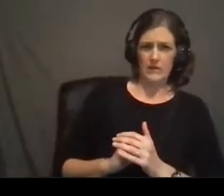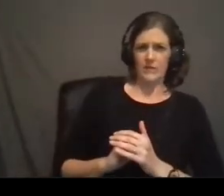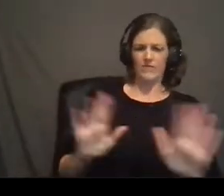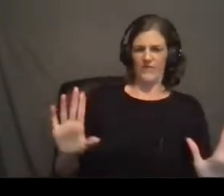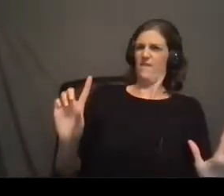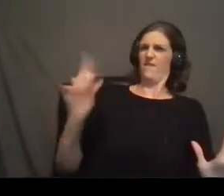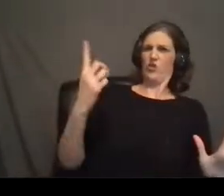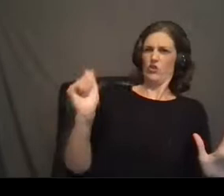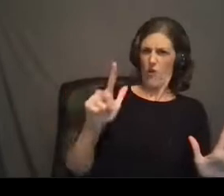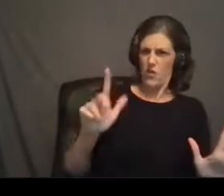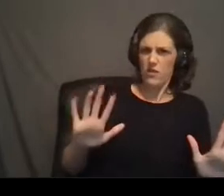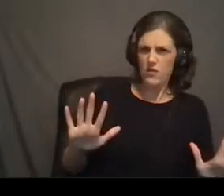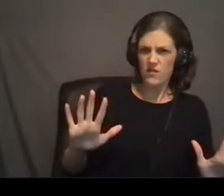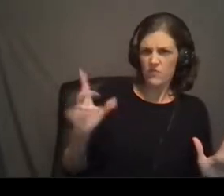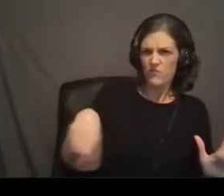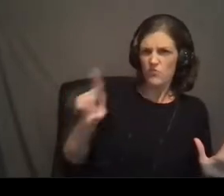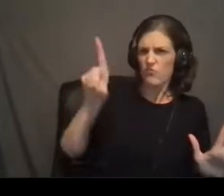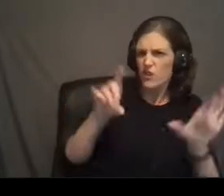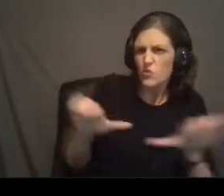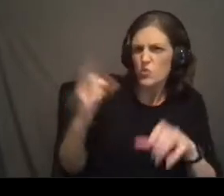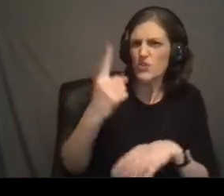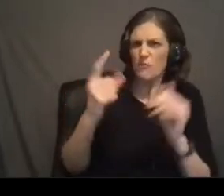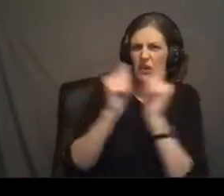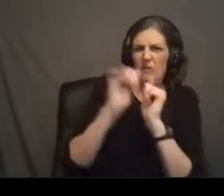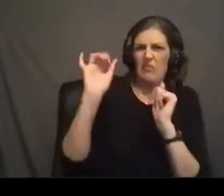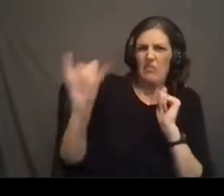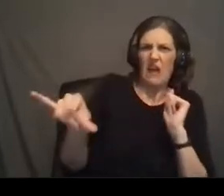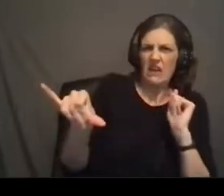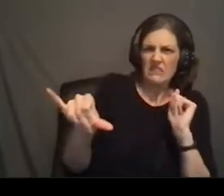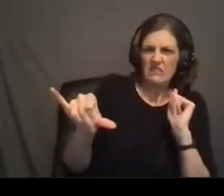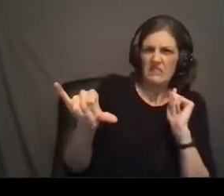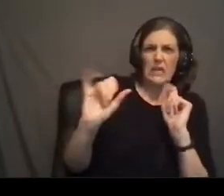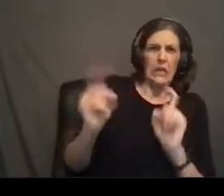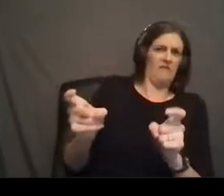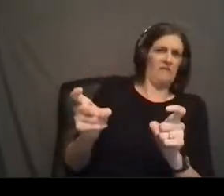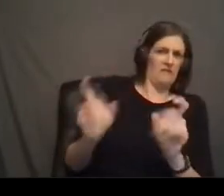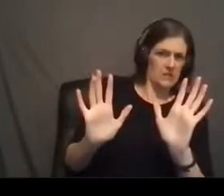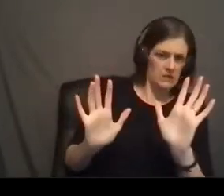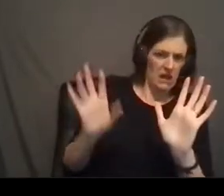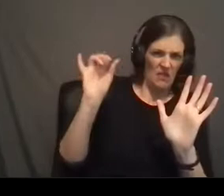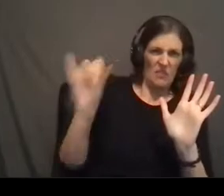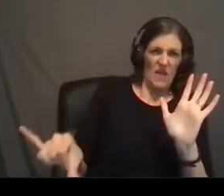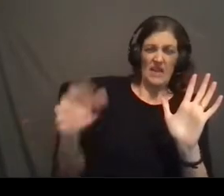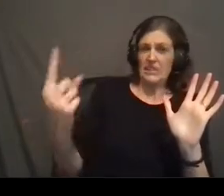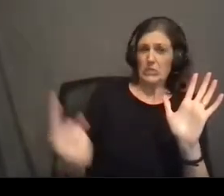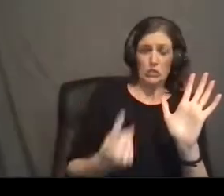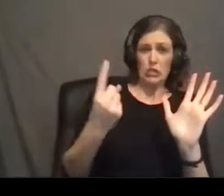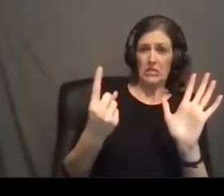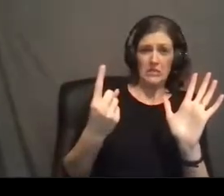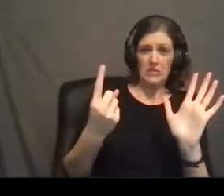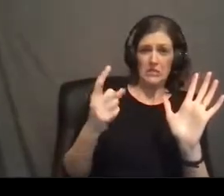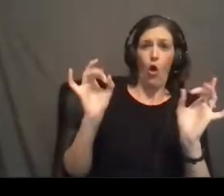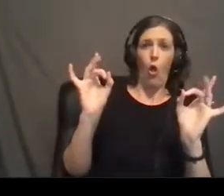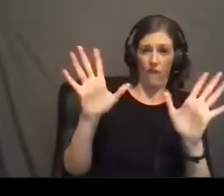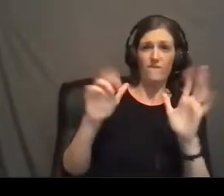First of all, you must do something with that gift. That is just